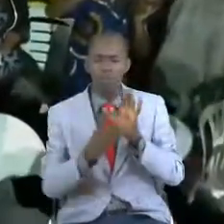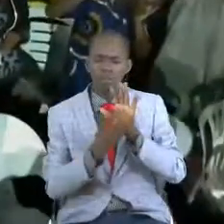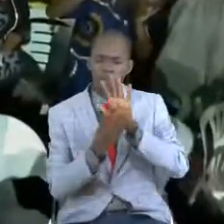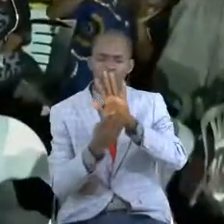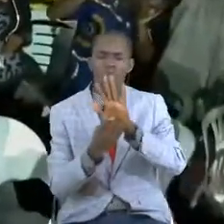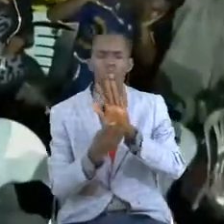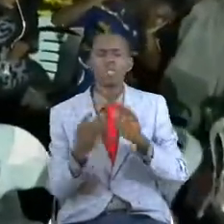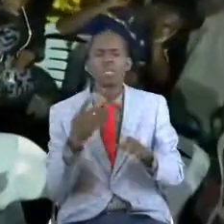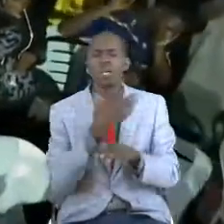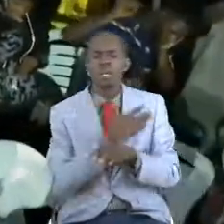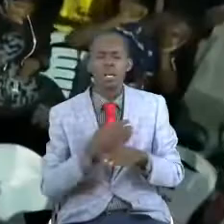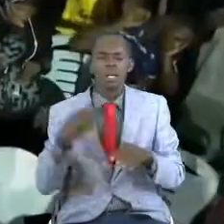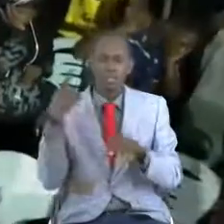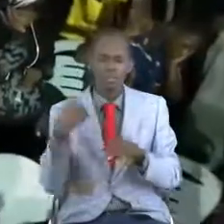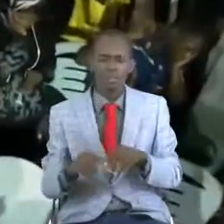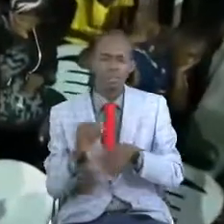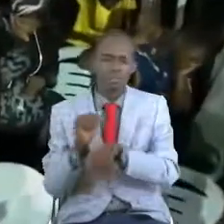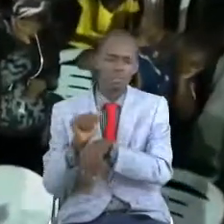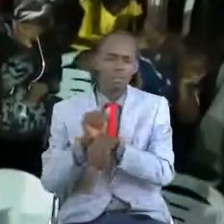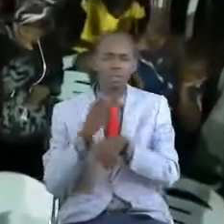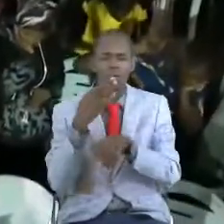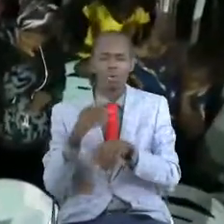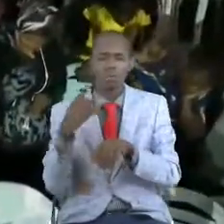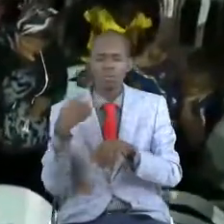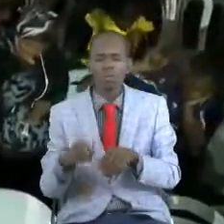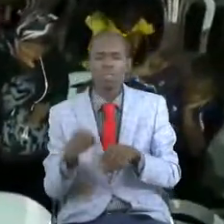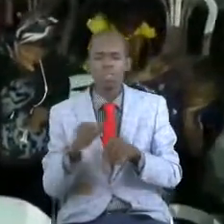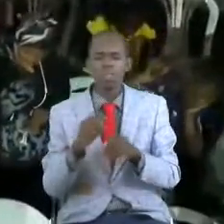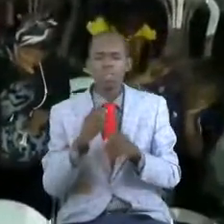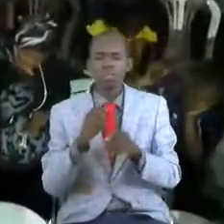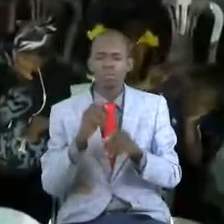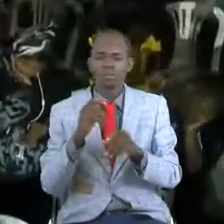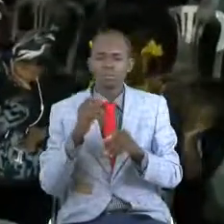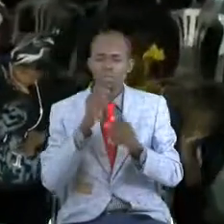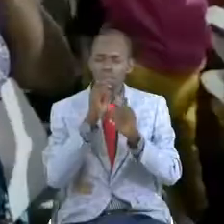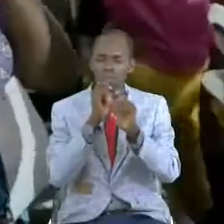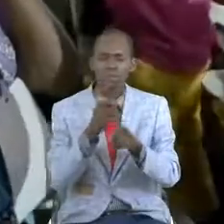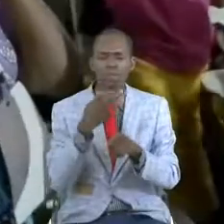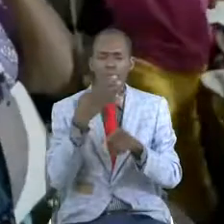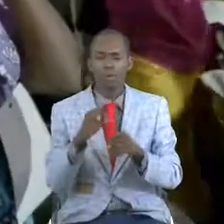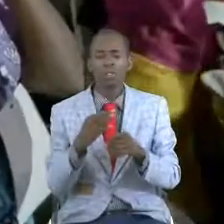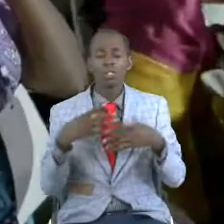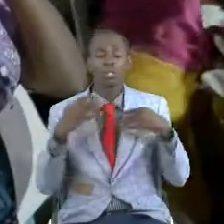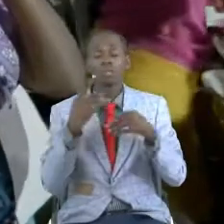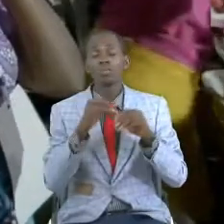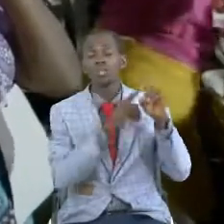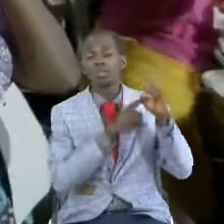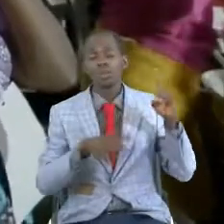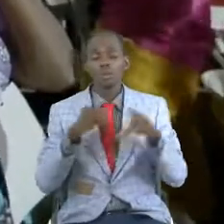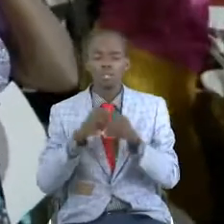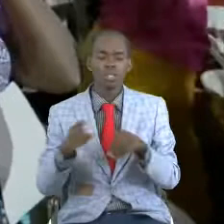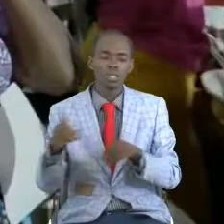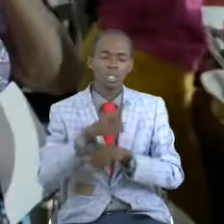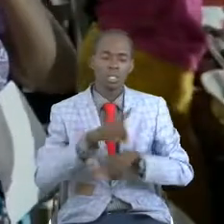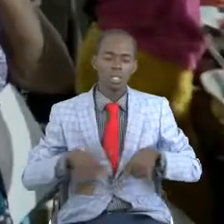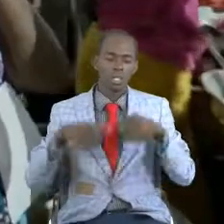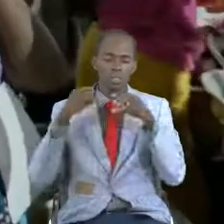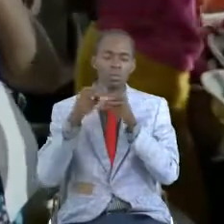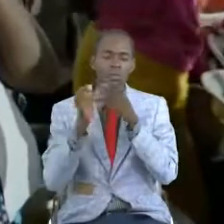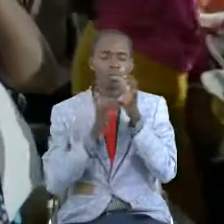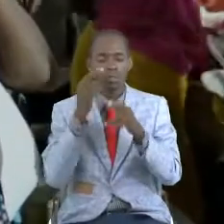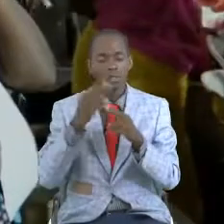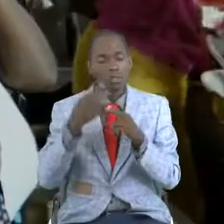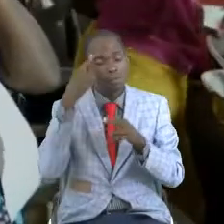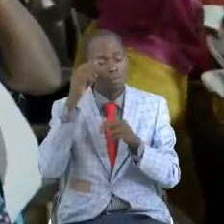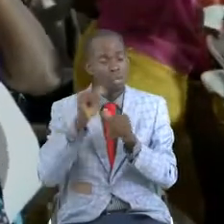the operation of the gifts of the Lord in their lives, in Jesus' name. For everyone, as